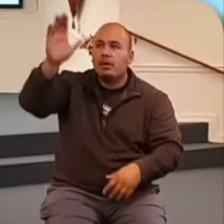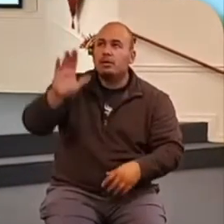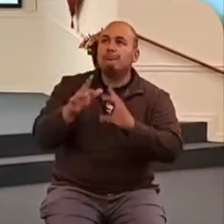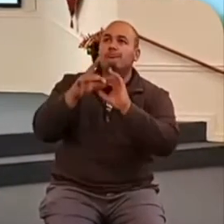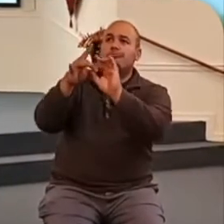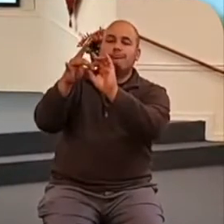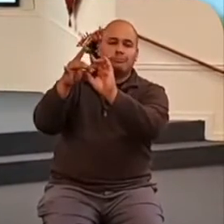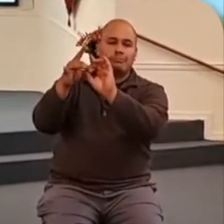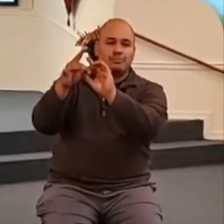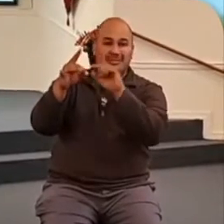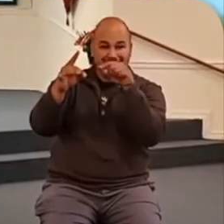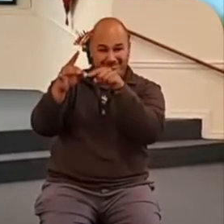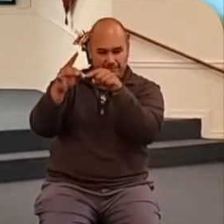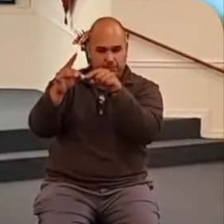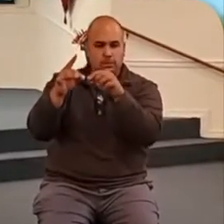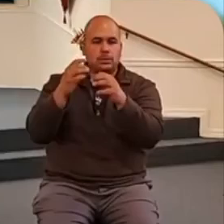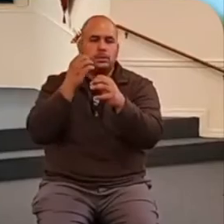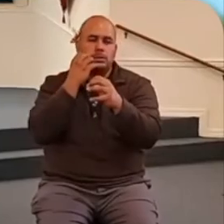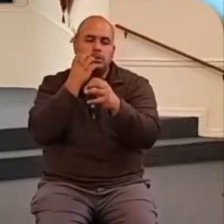And in the end, that's all that matters.